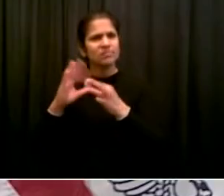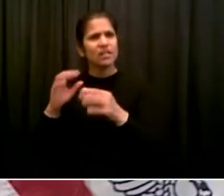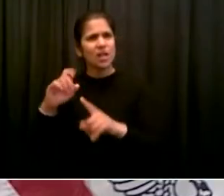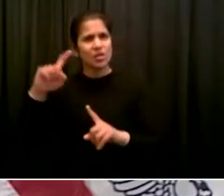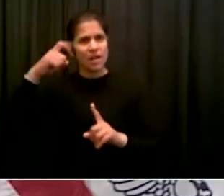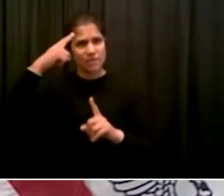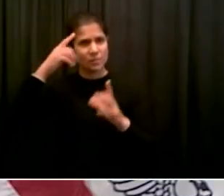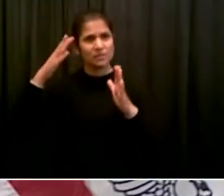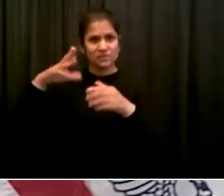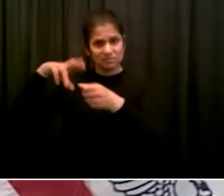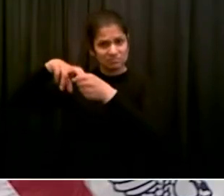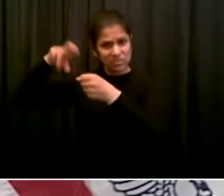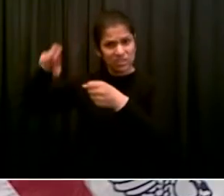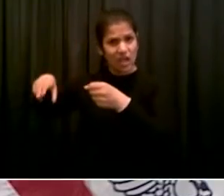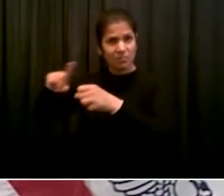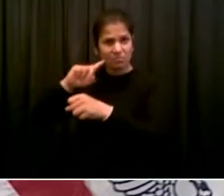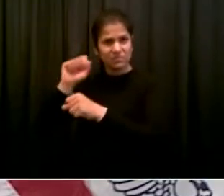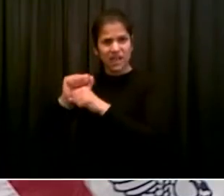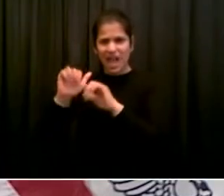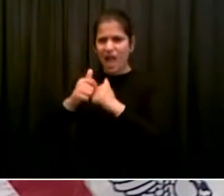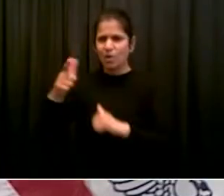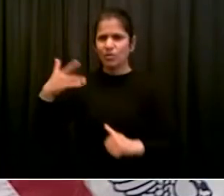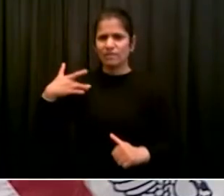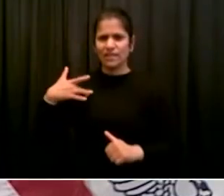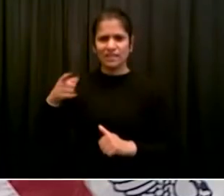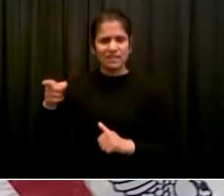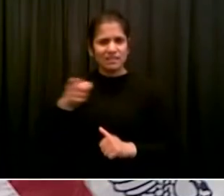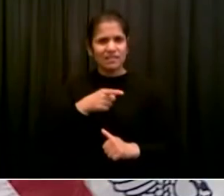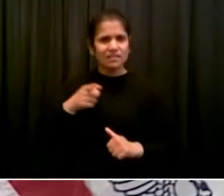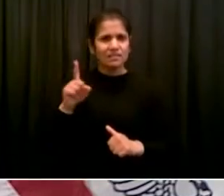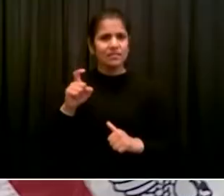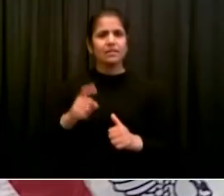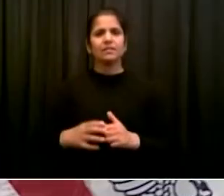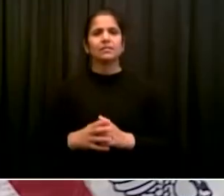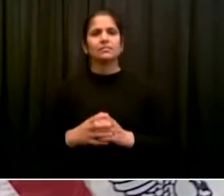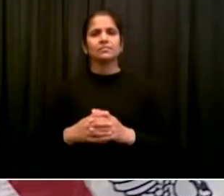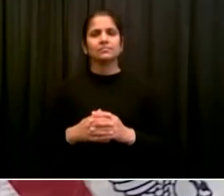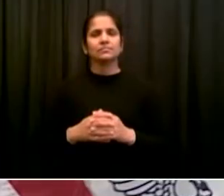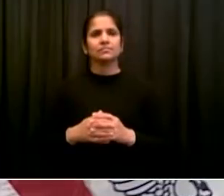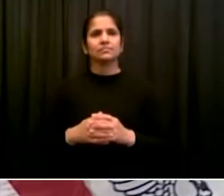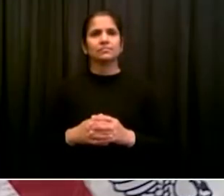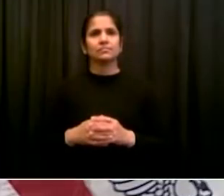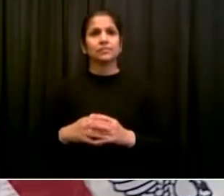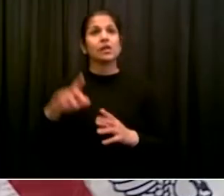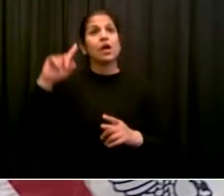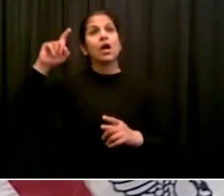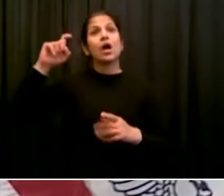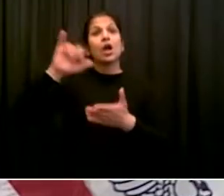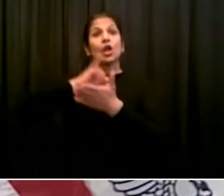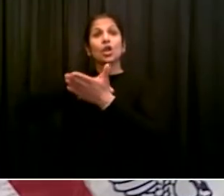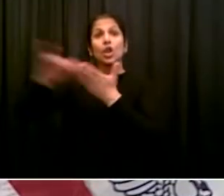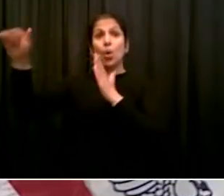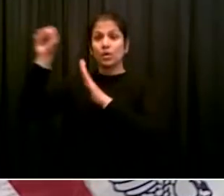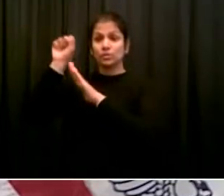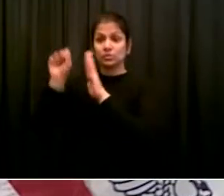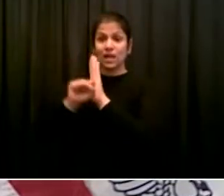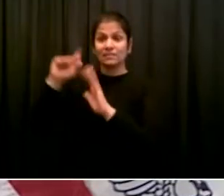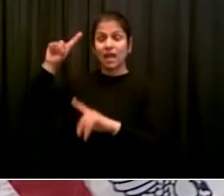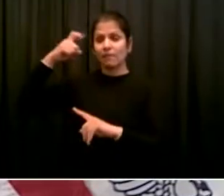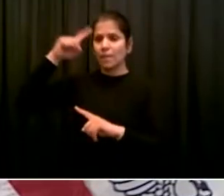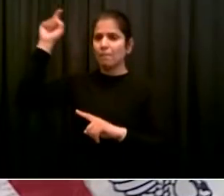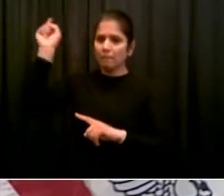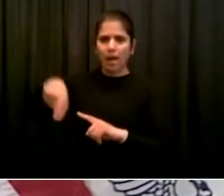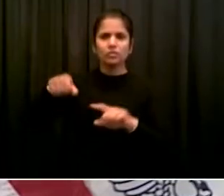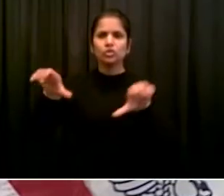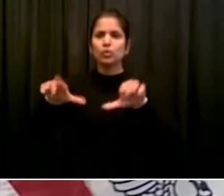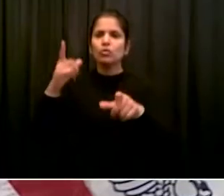possible impeachment, please? James, look, the governor should do the right thing and recognize that he just can't do